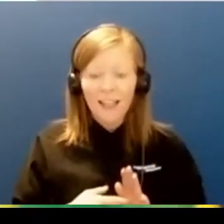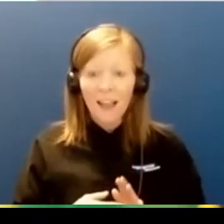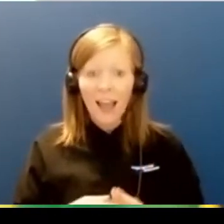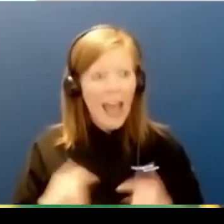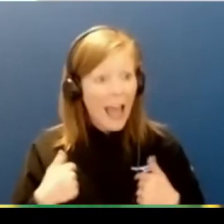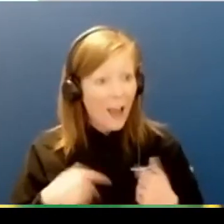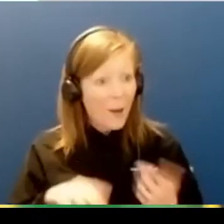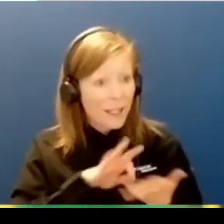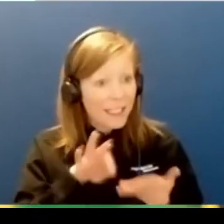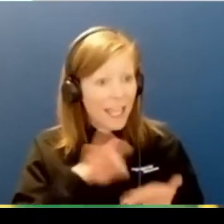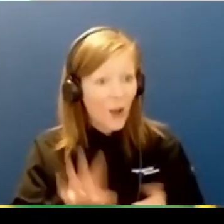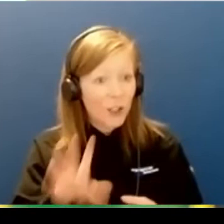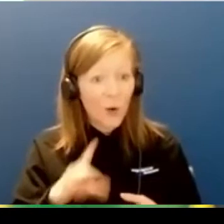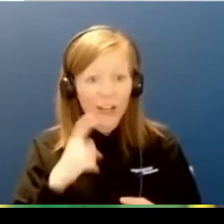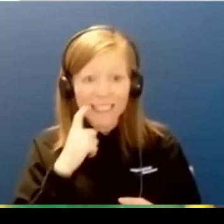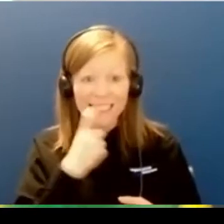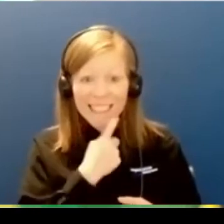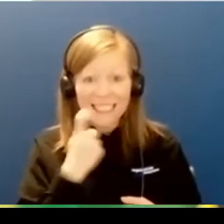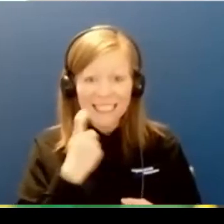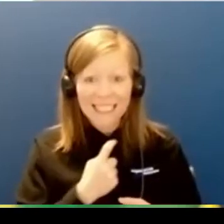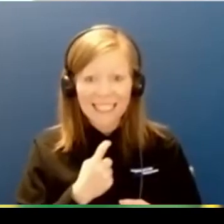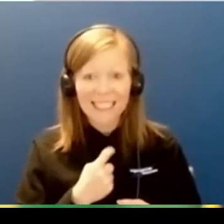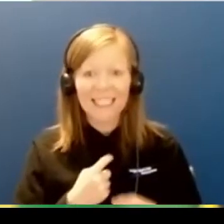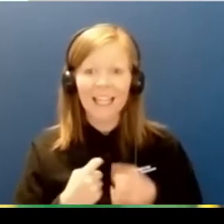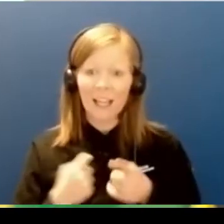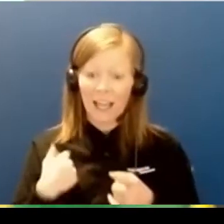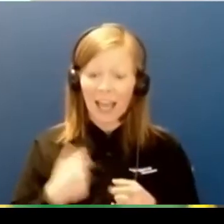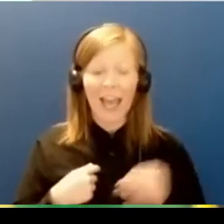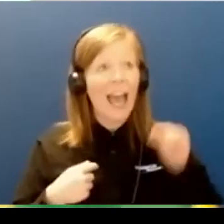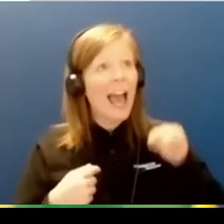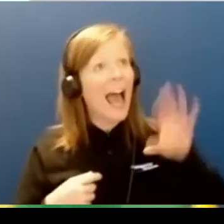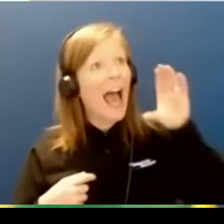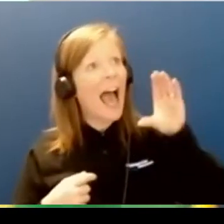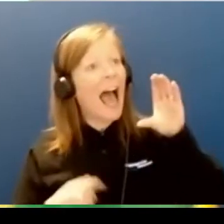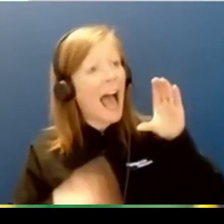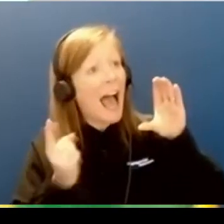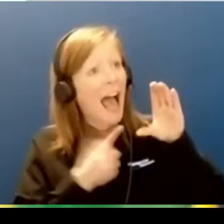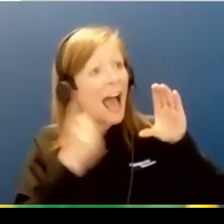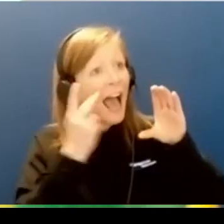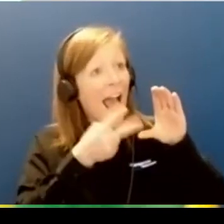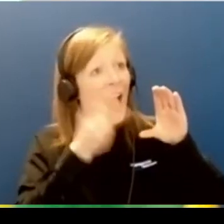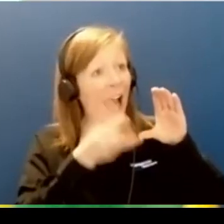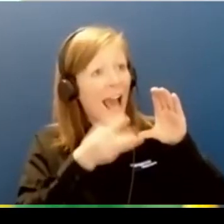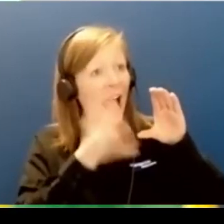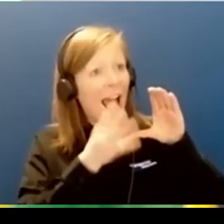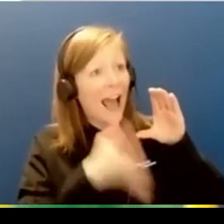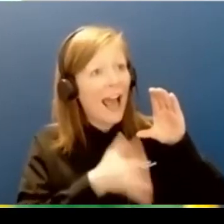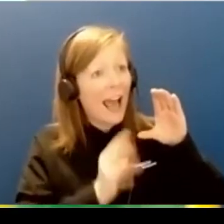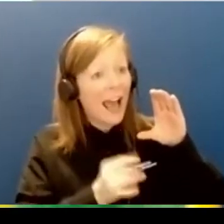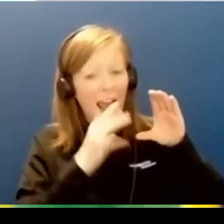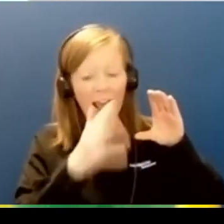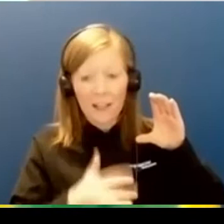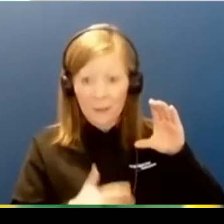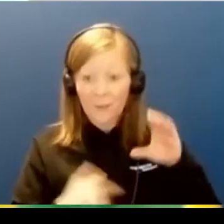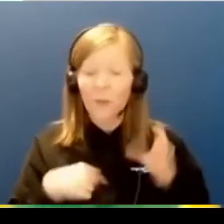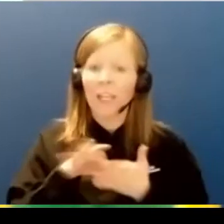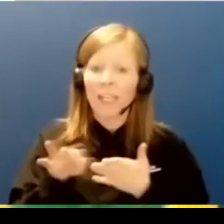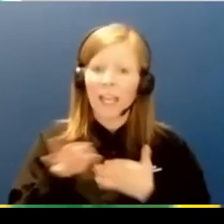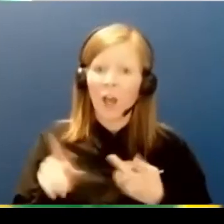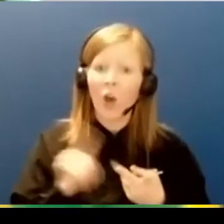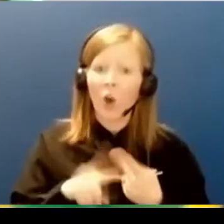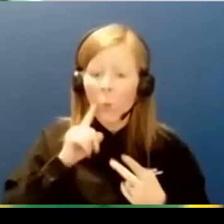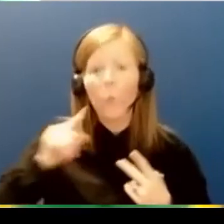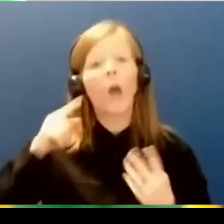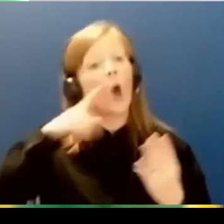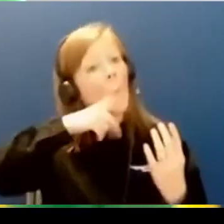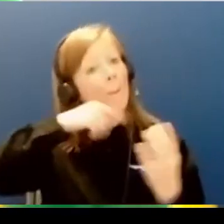teeth. We have a little mirror that we use and we have them open wide and we count their teeth. We are going to brush their teeth for